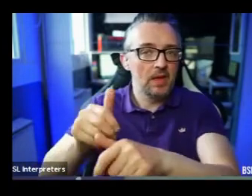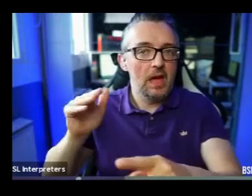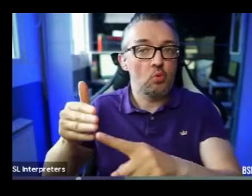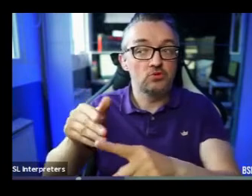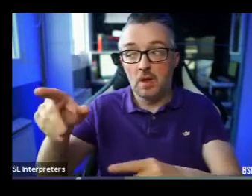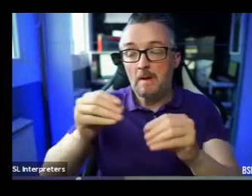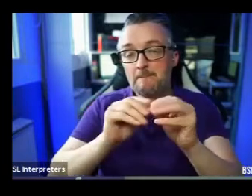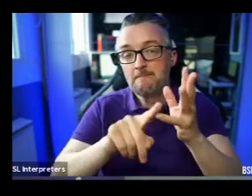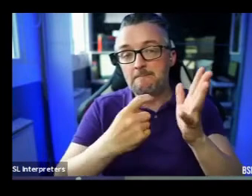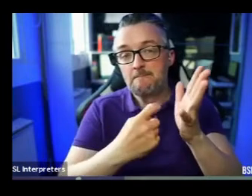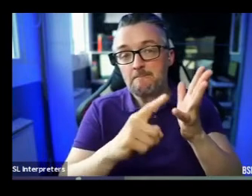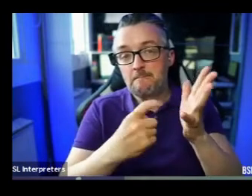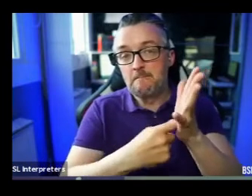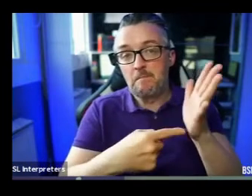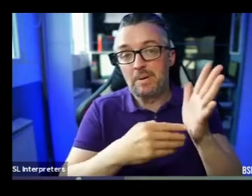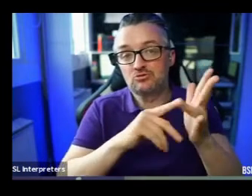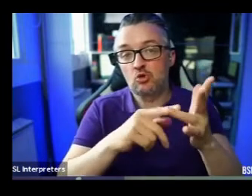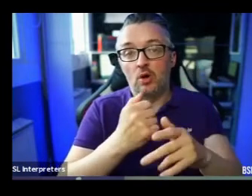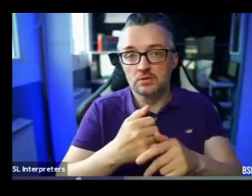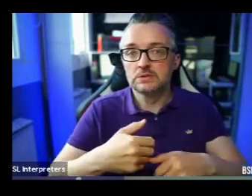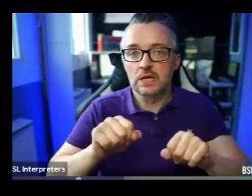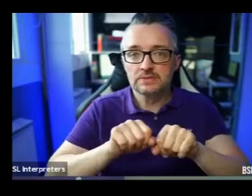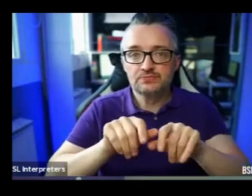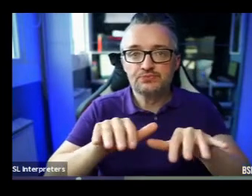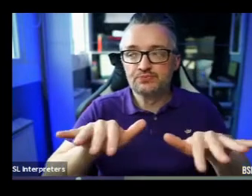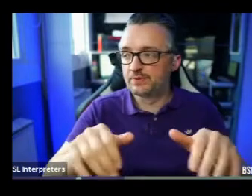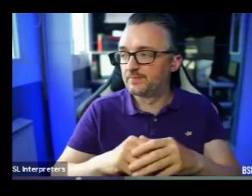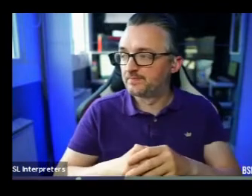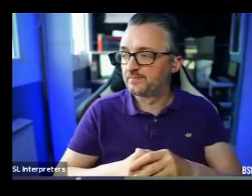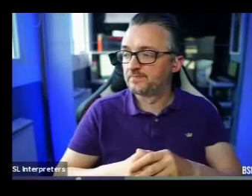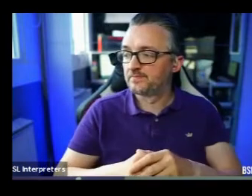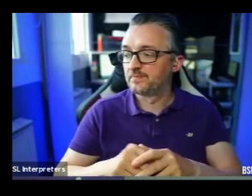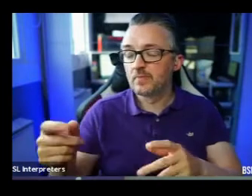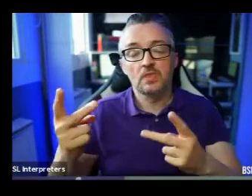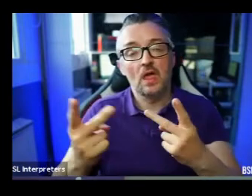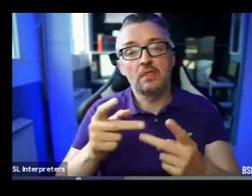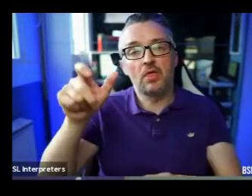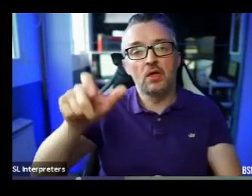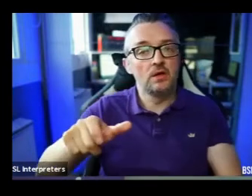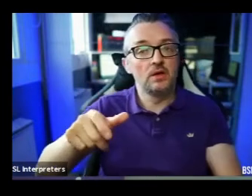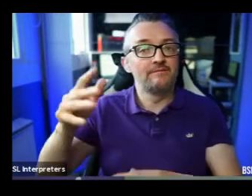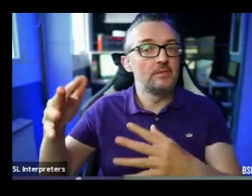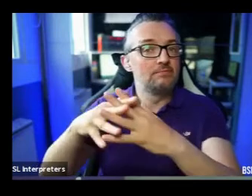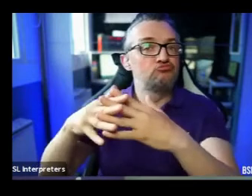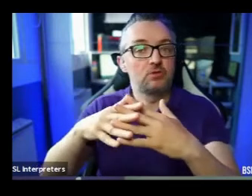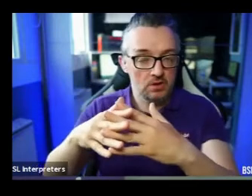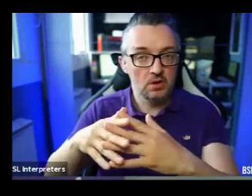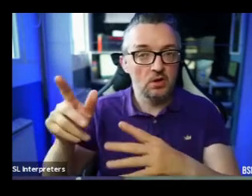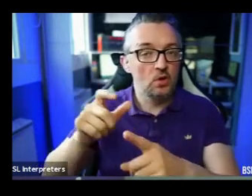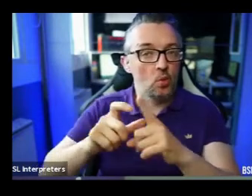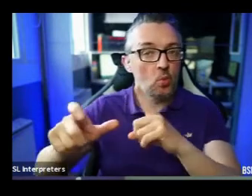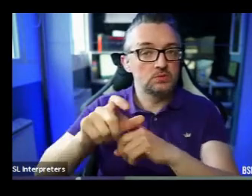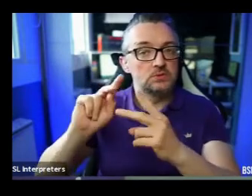So Belzog, I think, is now spreading. At Johns Hopkins in the United States, another community nurse,